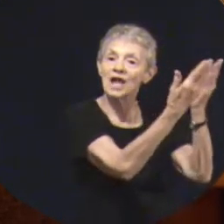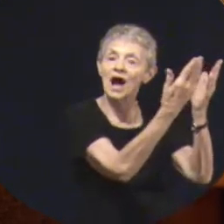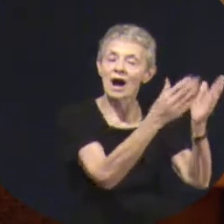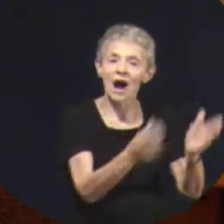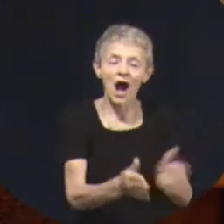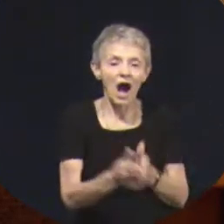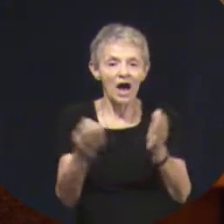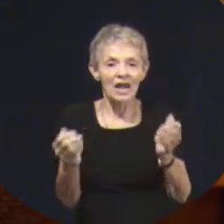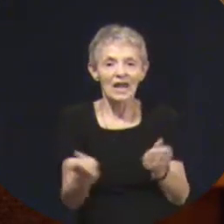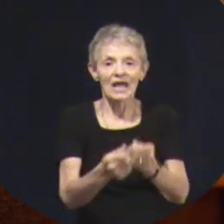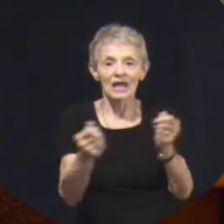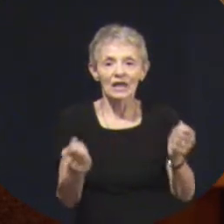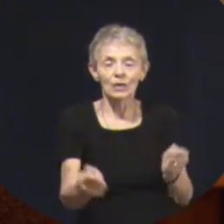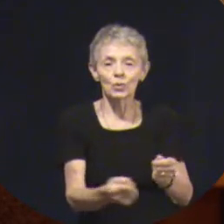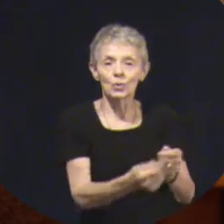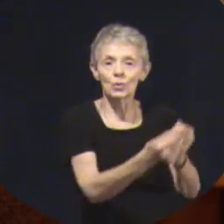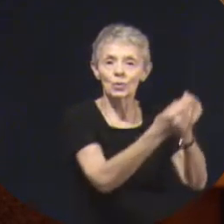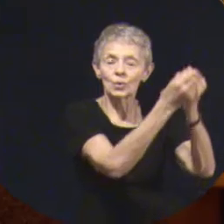alleluia,